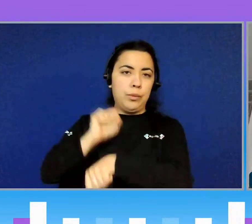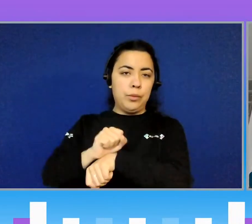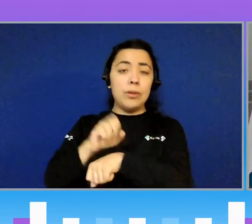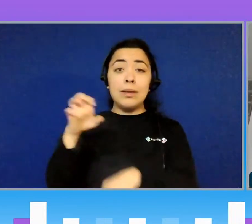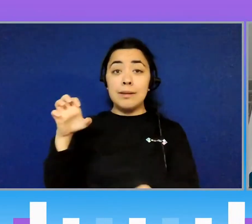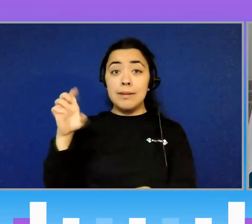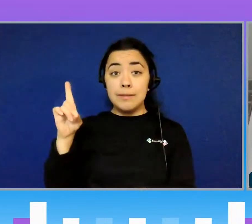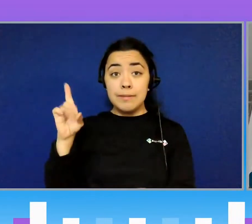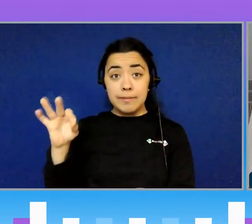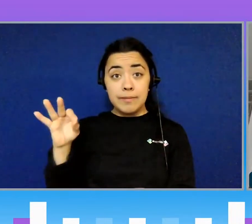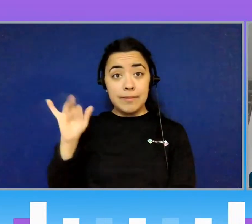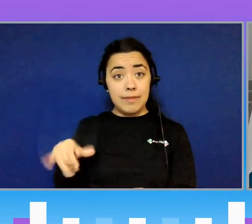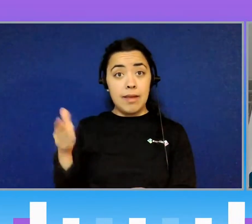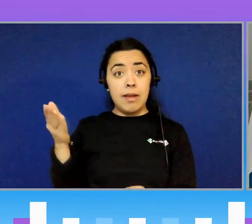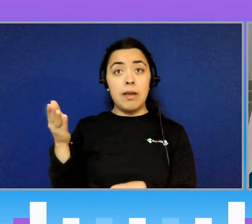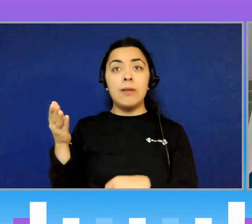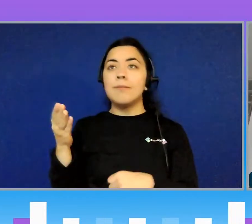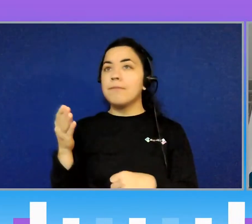the